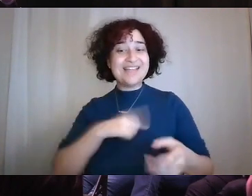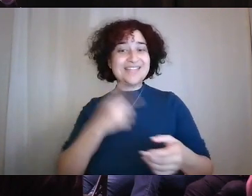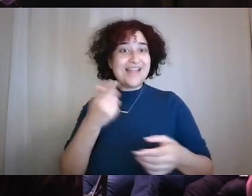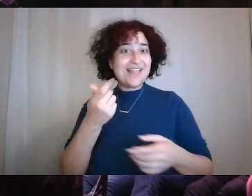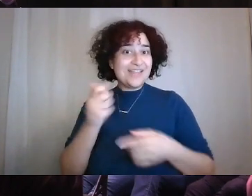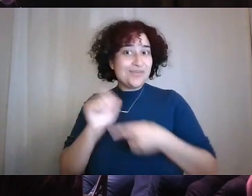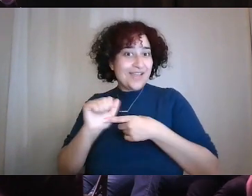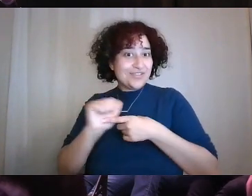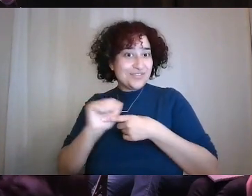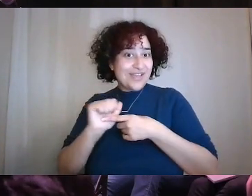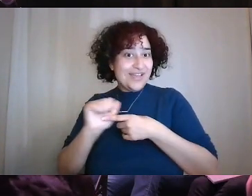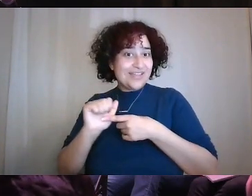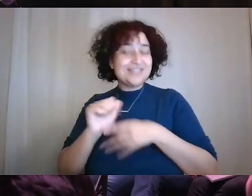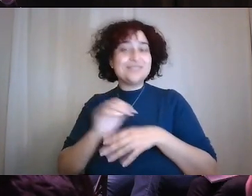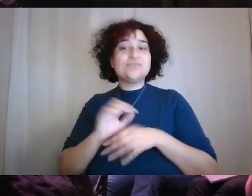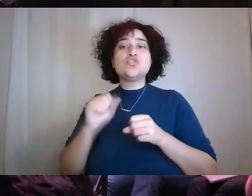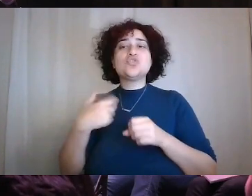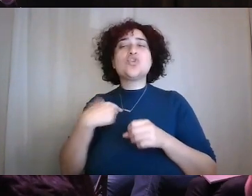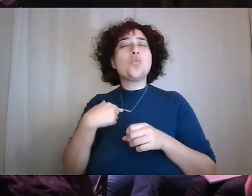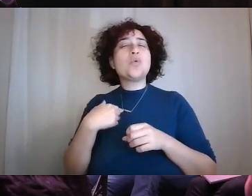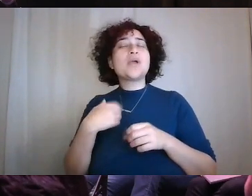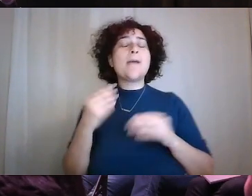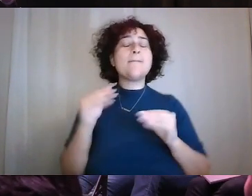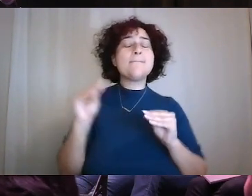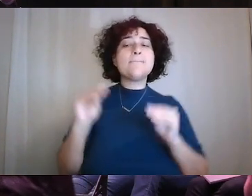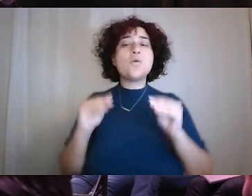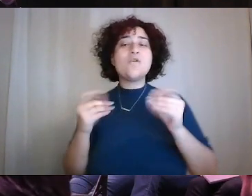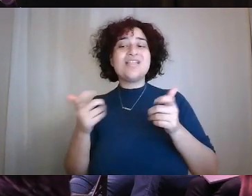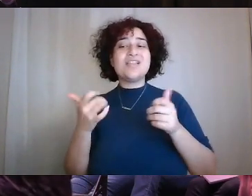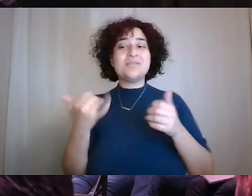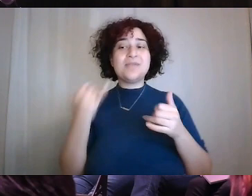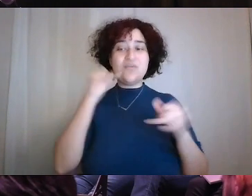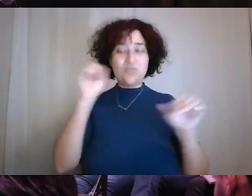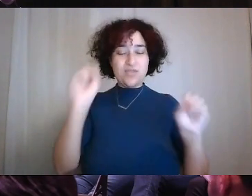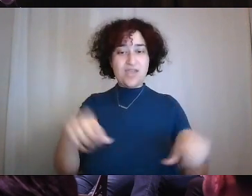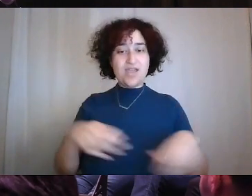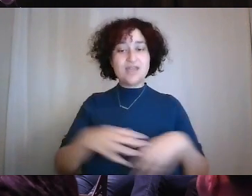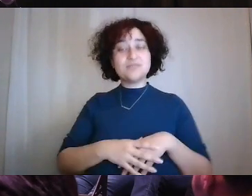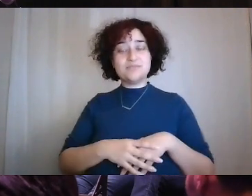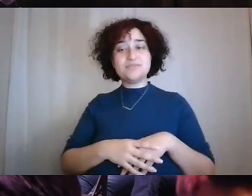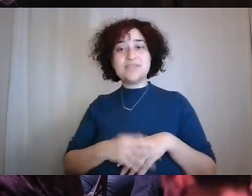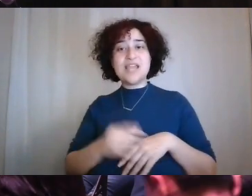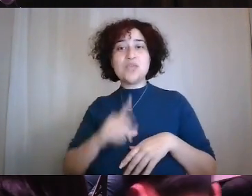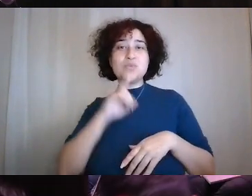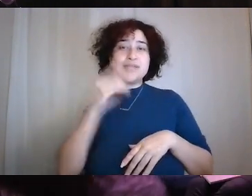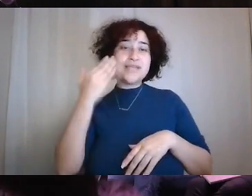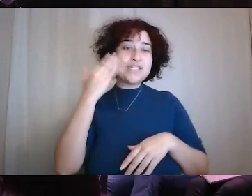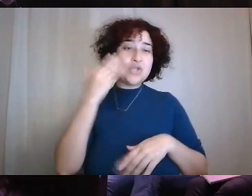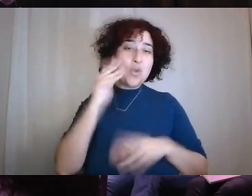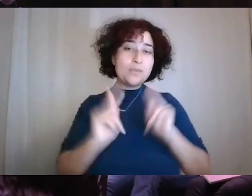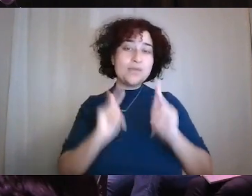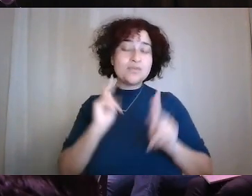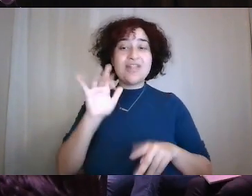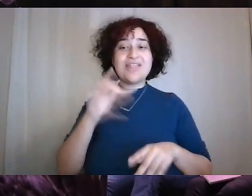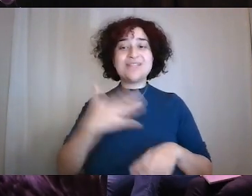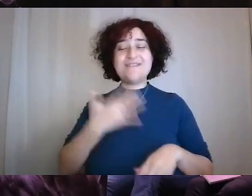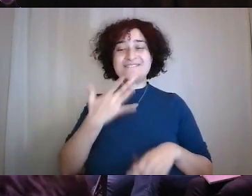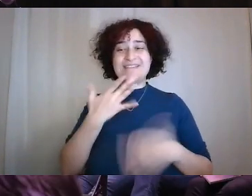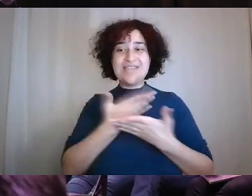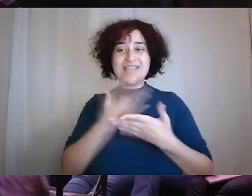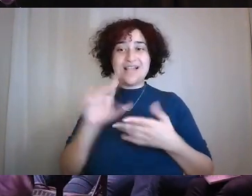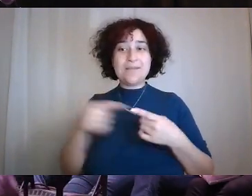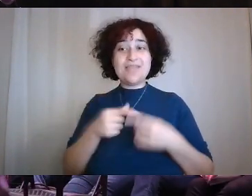we're going to move a little bit as we are all able and get to know some folks. So that's one of my favorite things about the LTC is getting to know